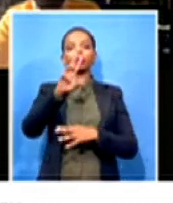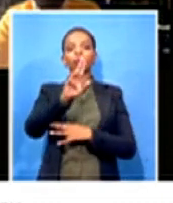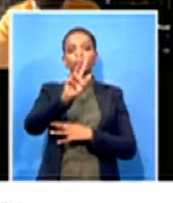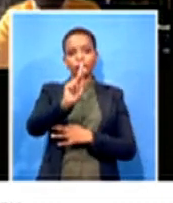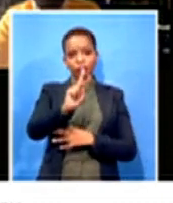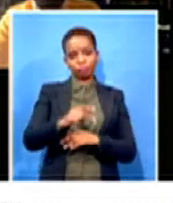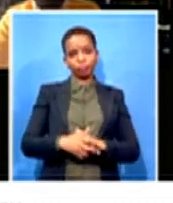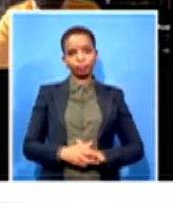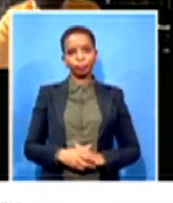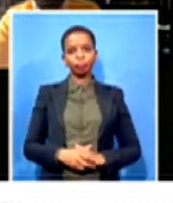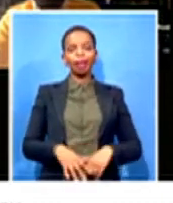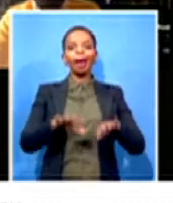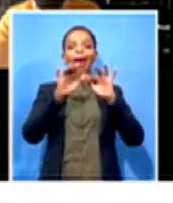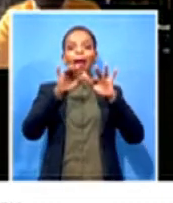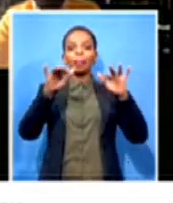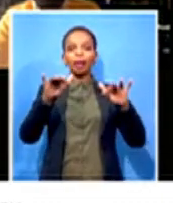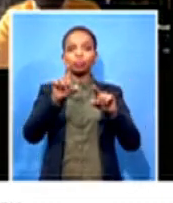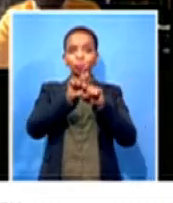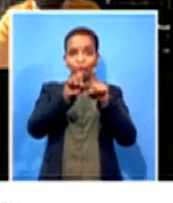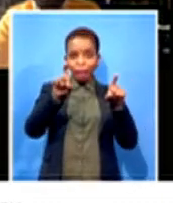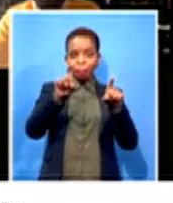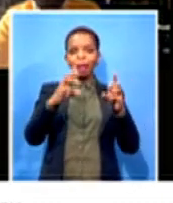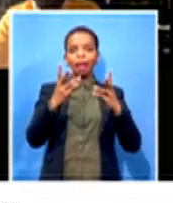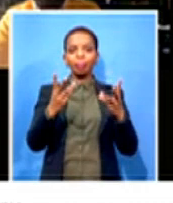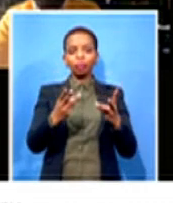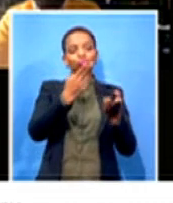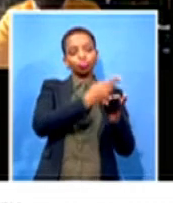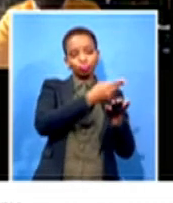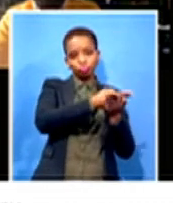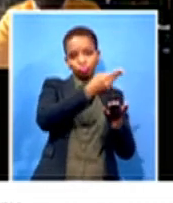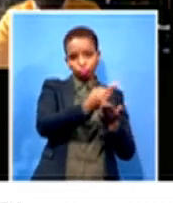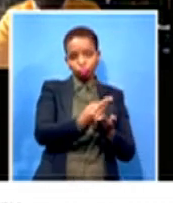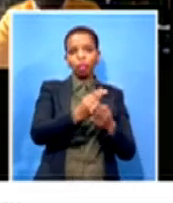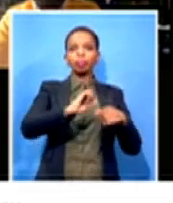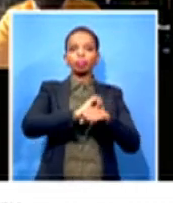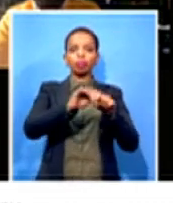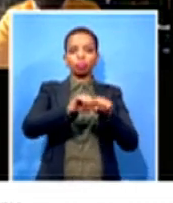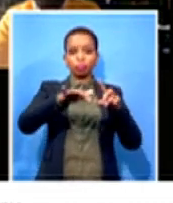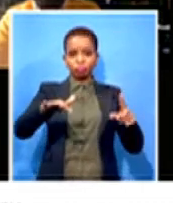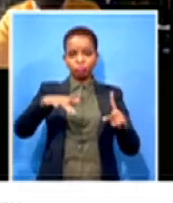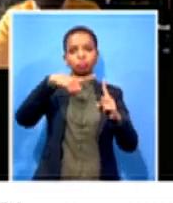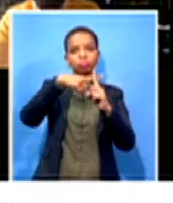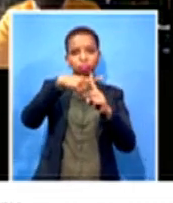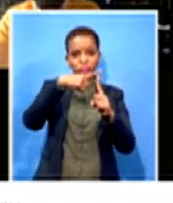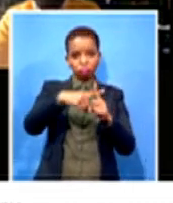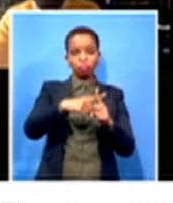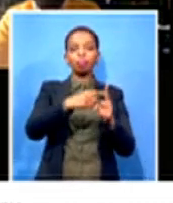had COVID-19, and these people were admitted in UK hospitals. And this is data from